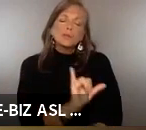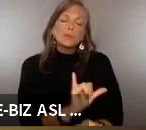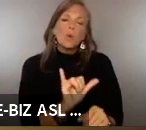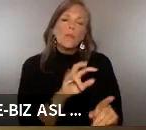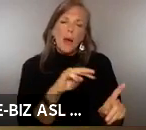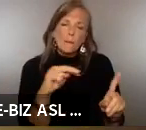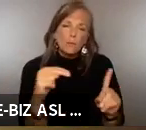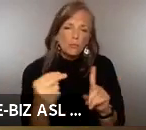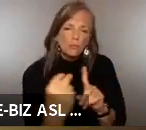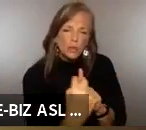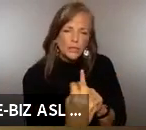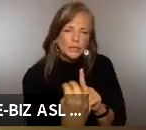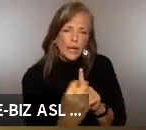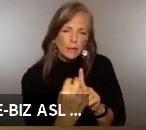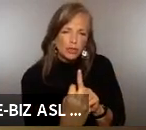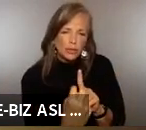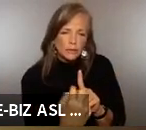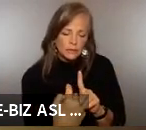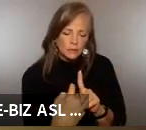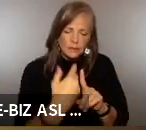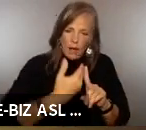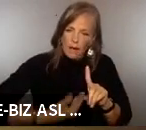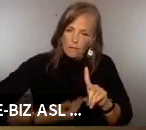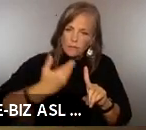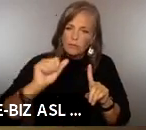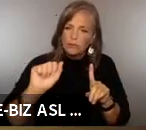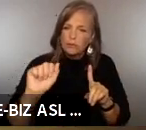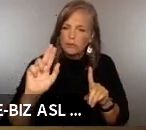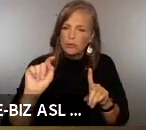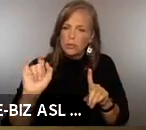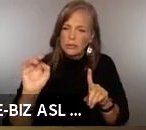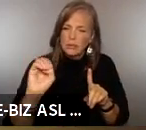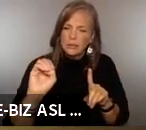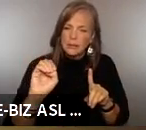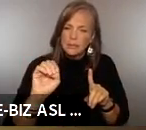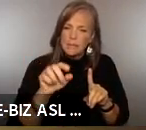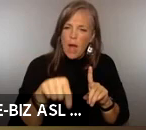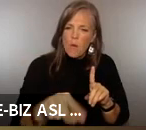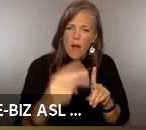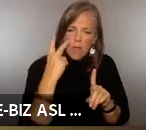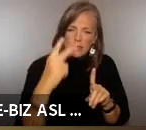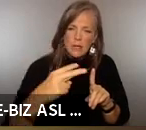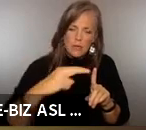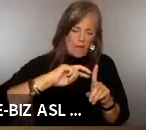has changed. I just don't know if you had any thoughts about that. Absolutely,